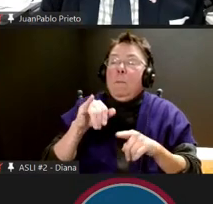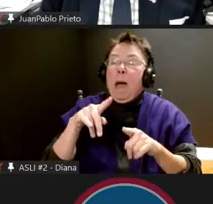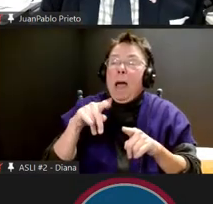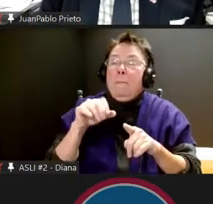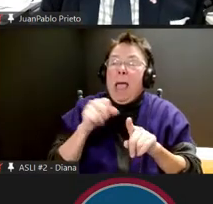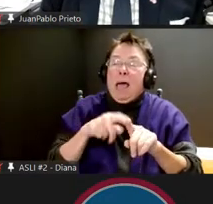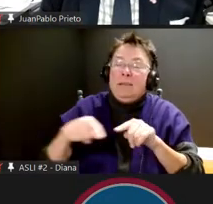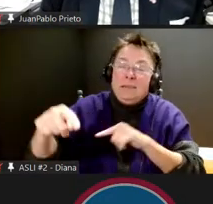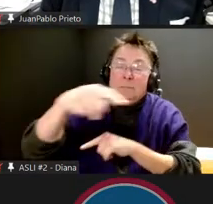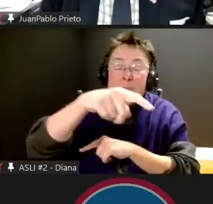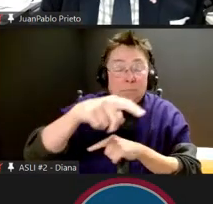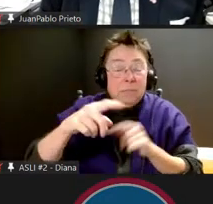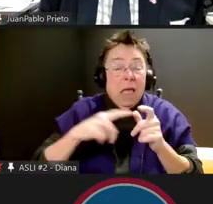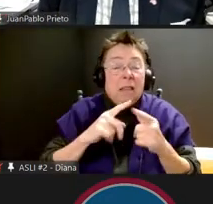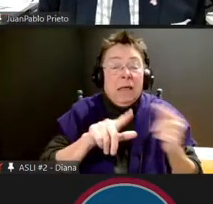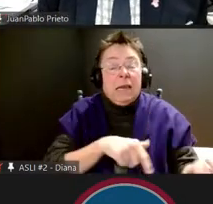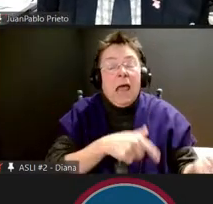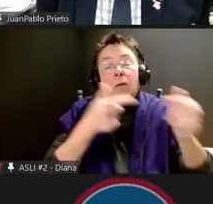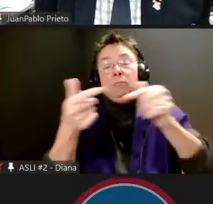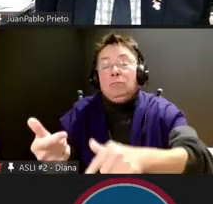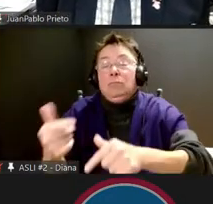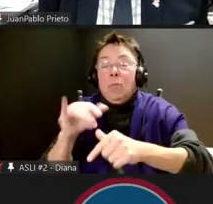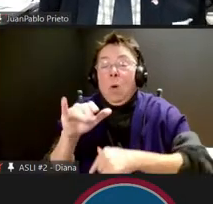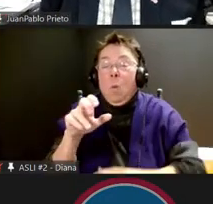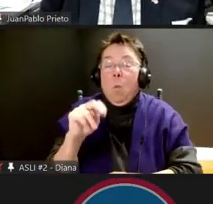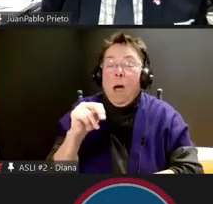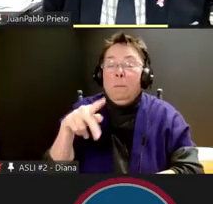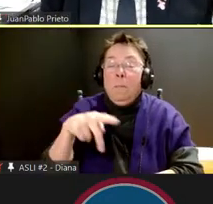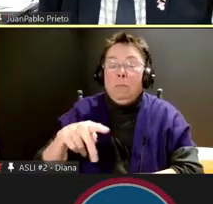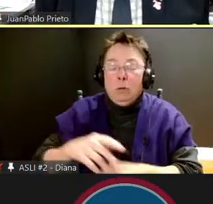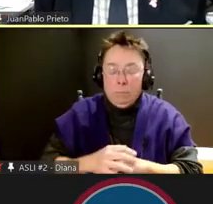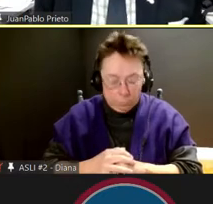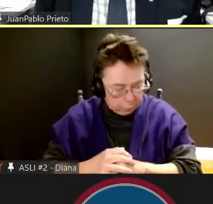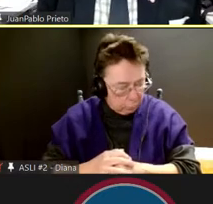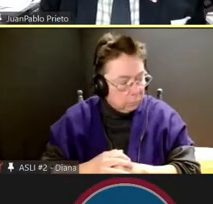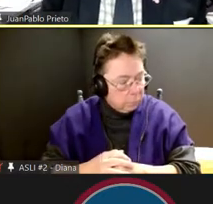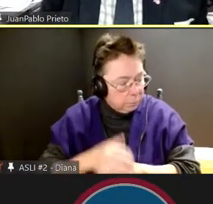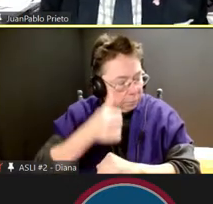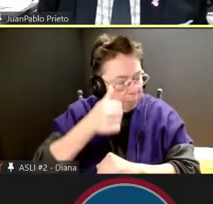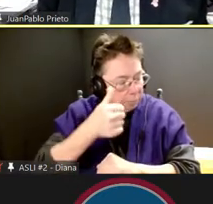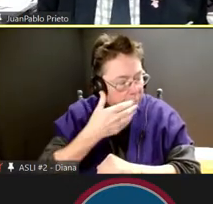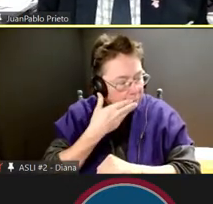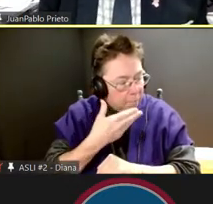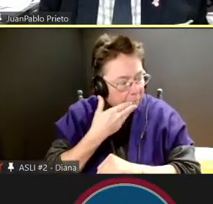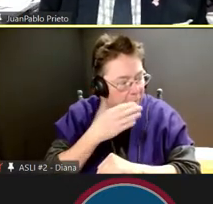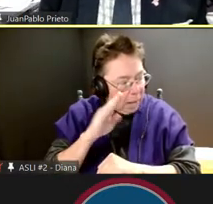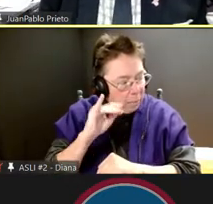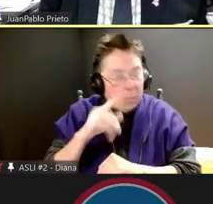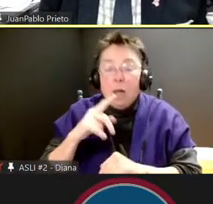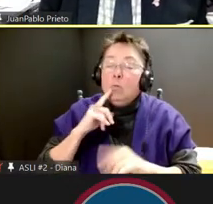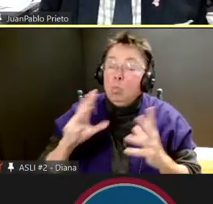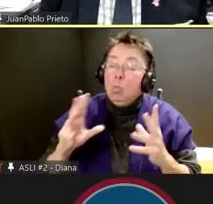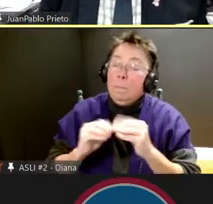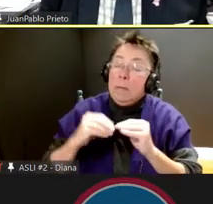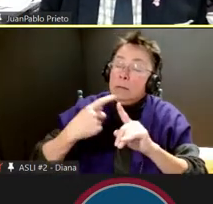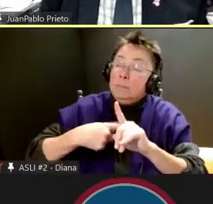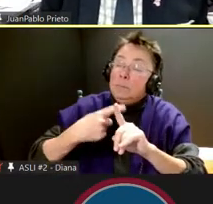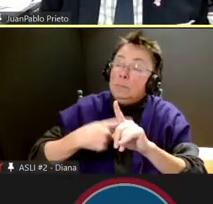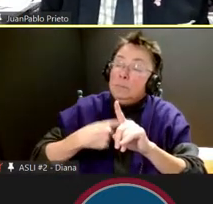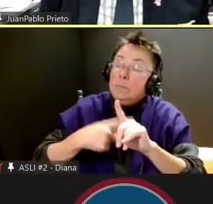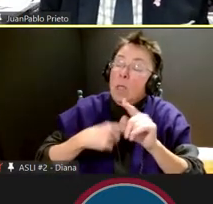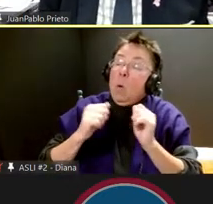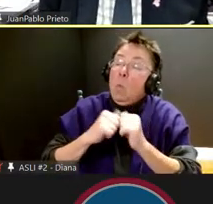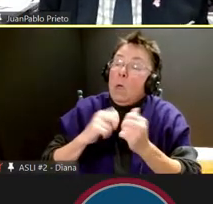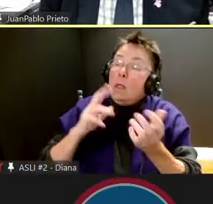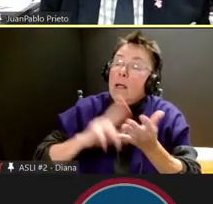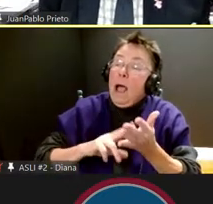Noodles. With that, I'll turn it over to Juan Pablo. Thanks again, Bill. We continue to meet monthly with the contractor to make sure